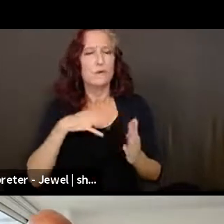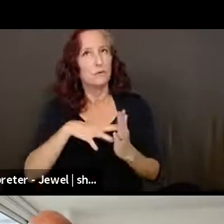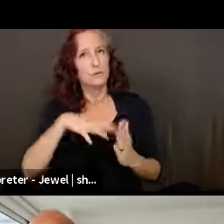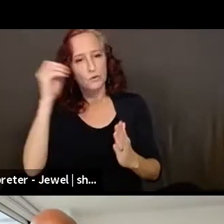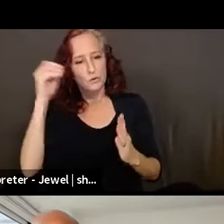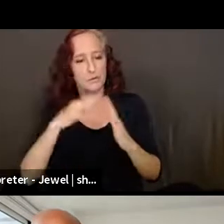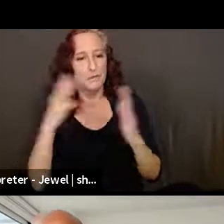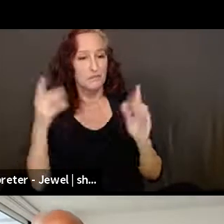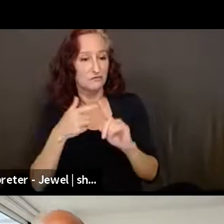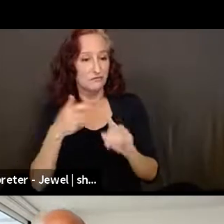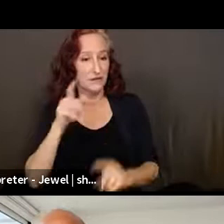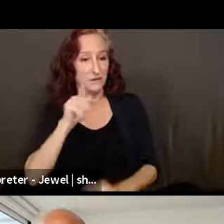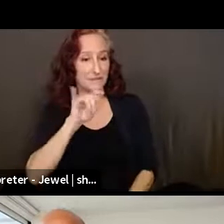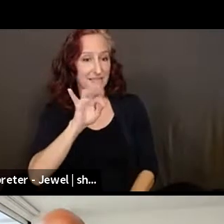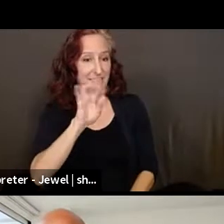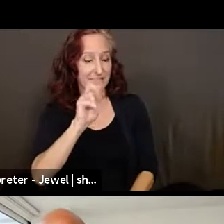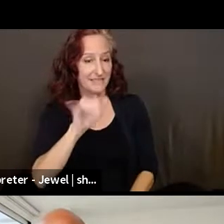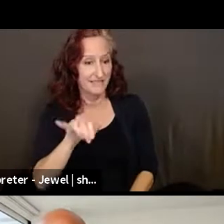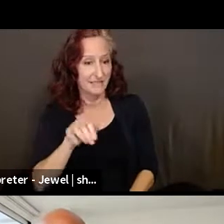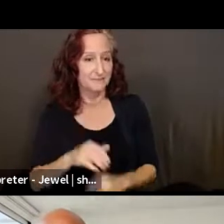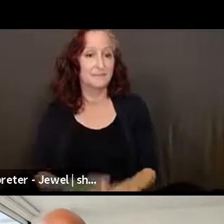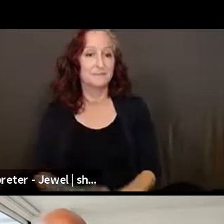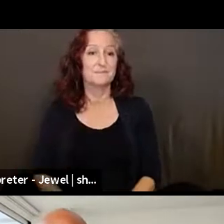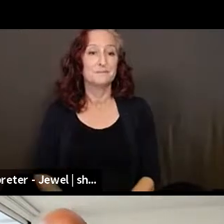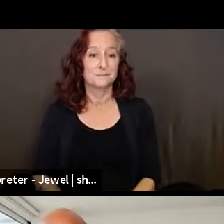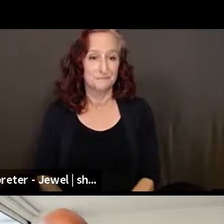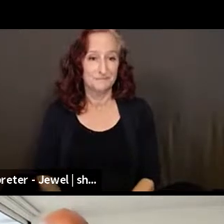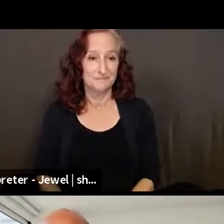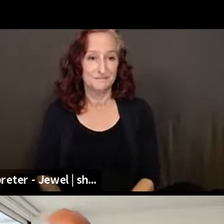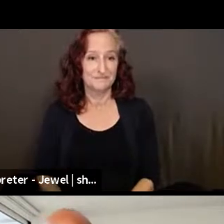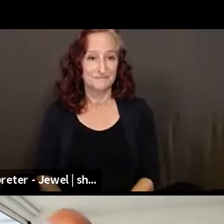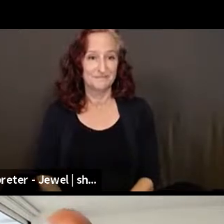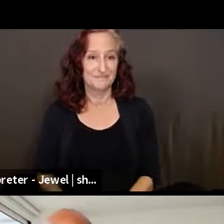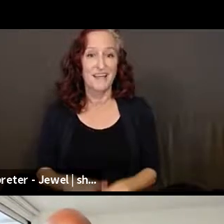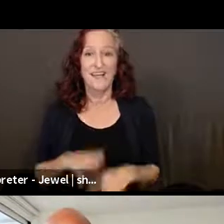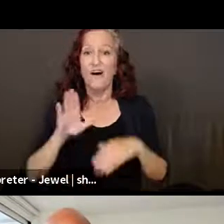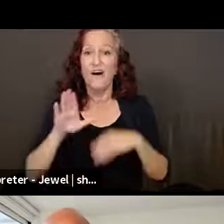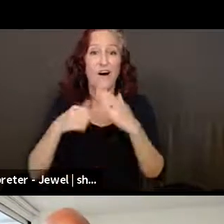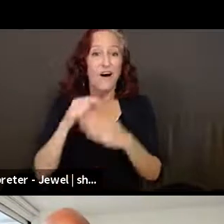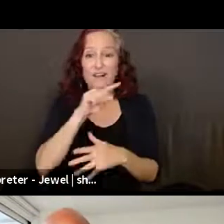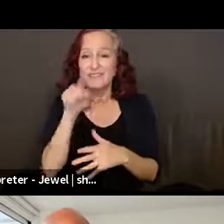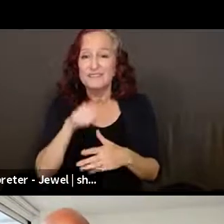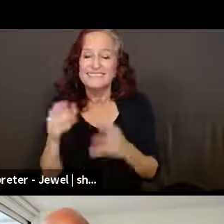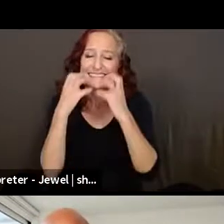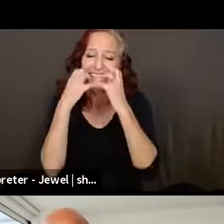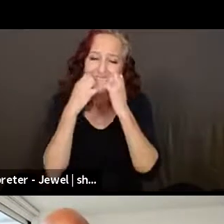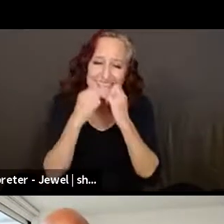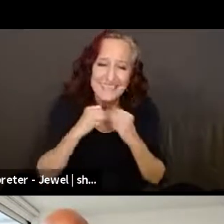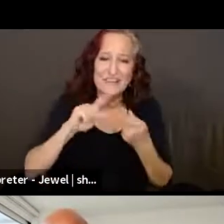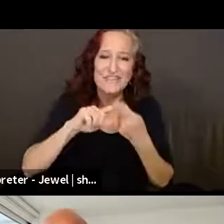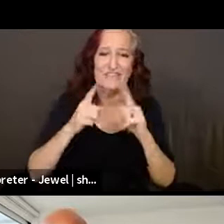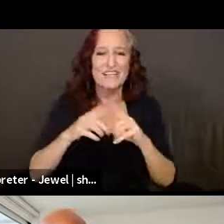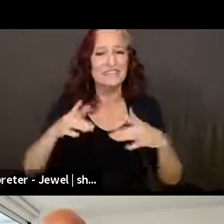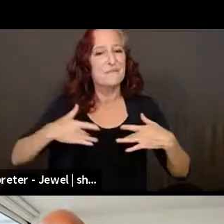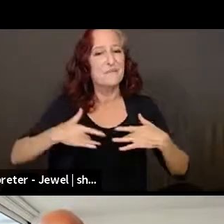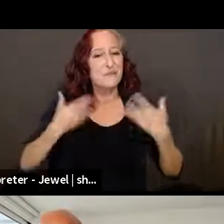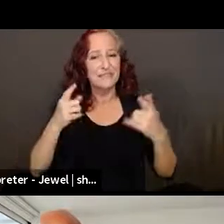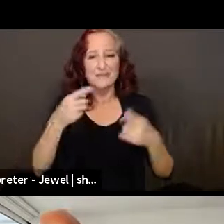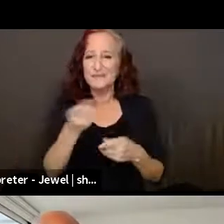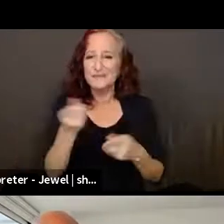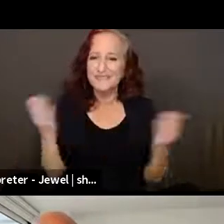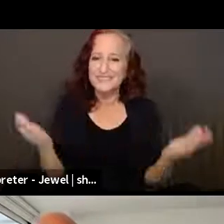her. And then, and by the way, these are all dear friends of mine. I'm so happy to have you all here.